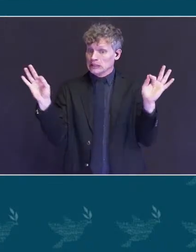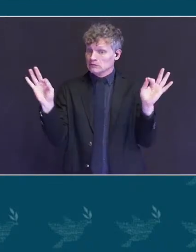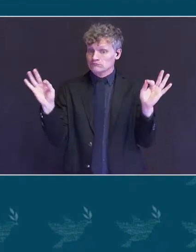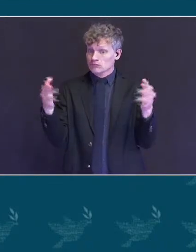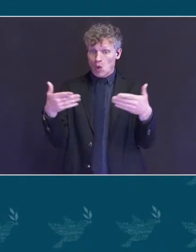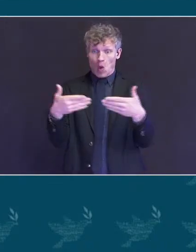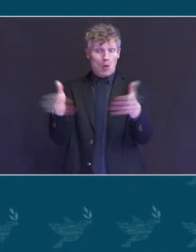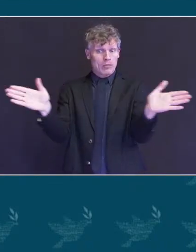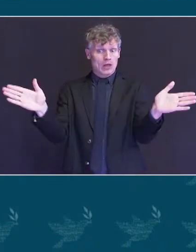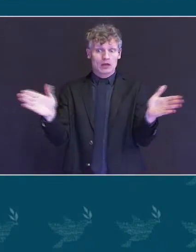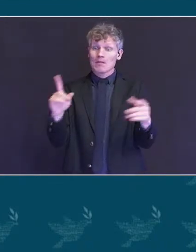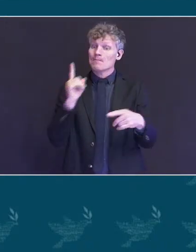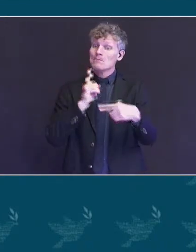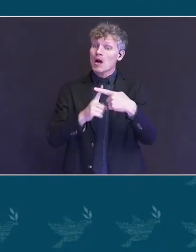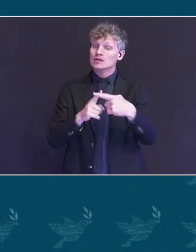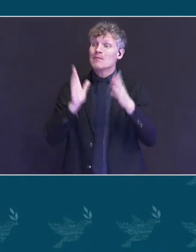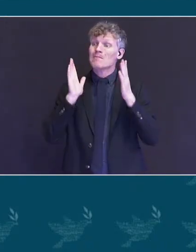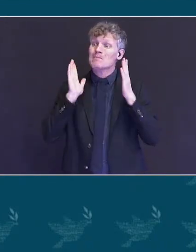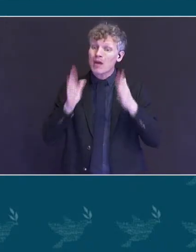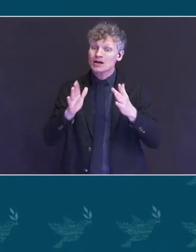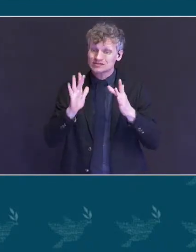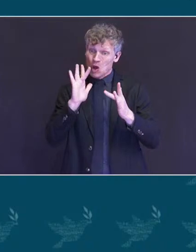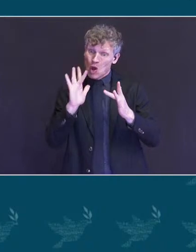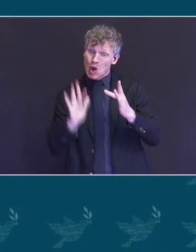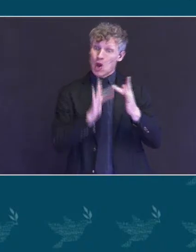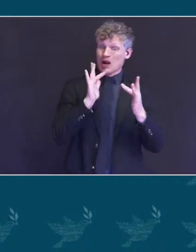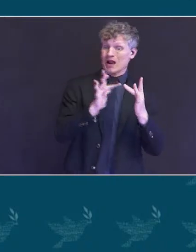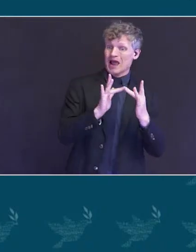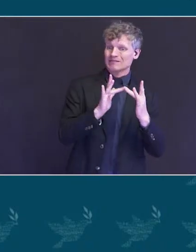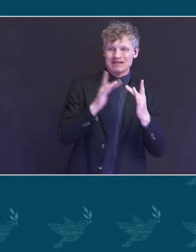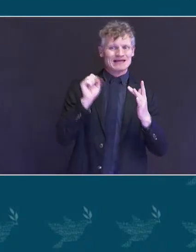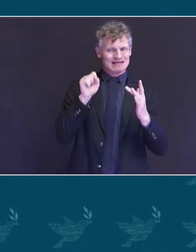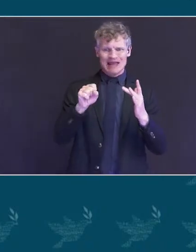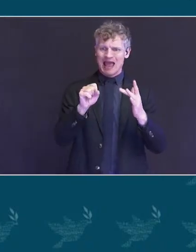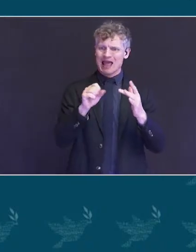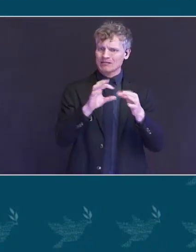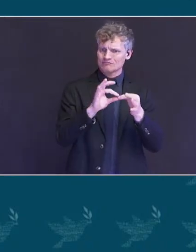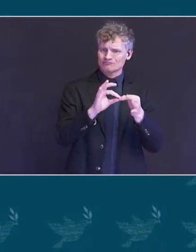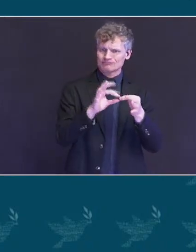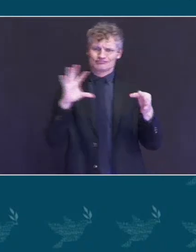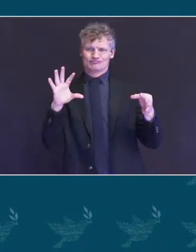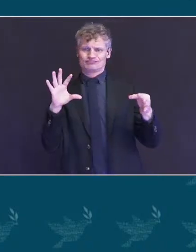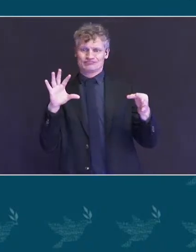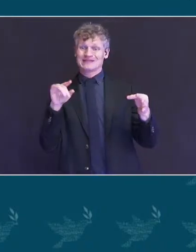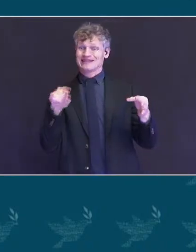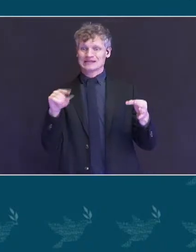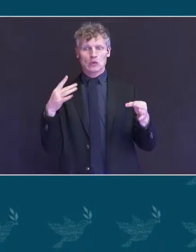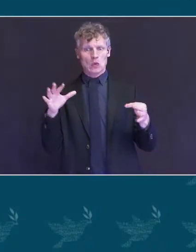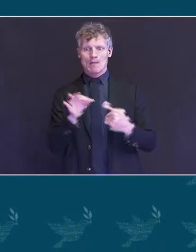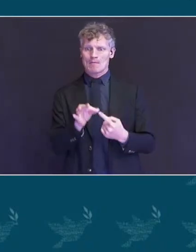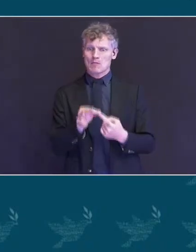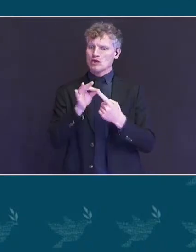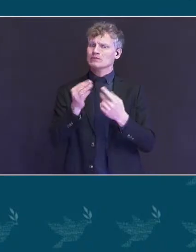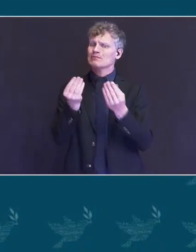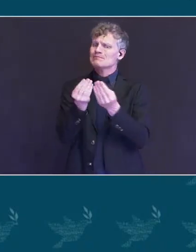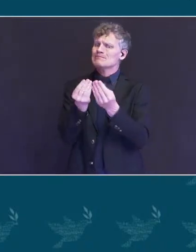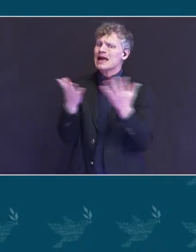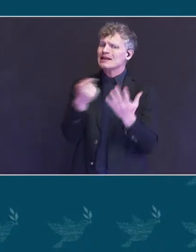can be used offline, which is very important, as we have actually seen that a lot of children can only be reached